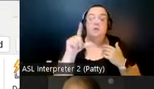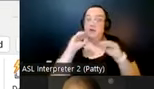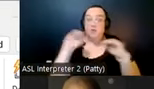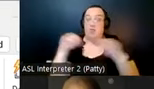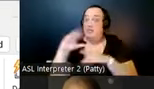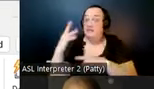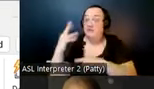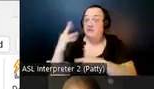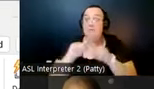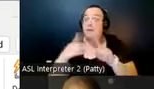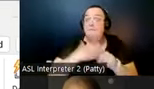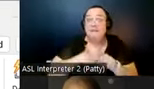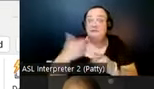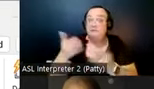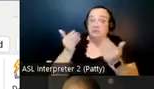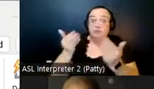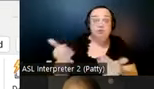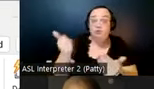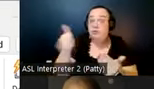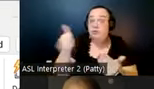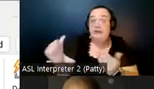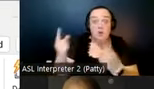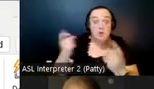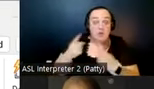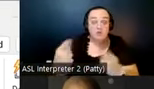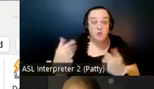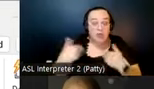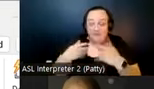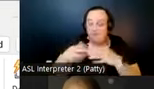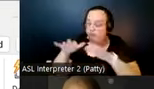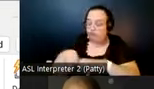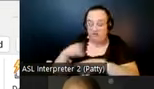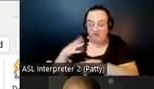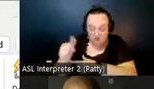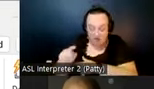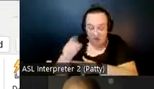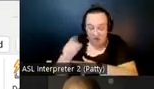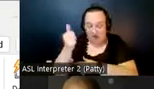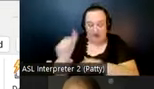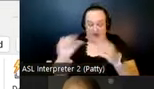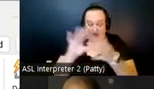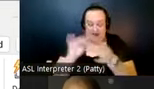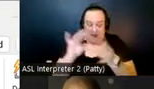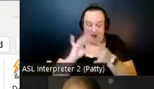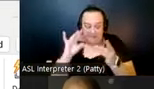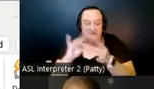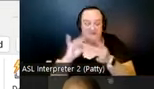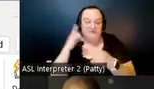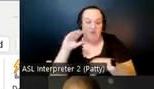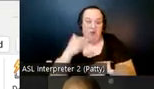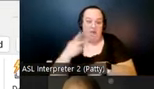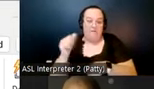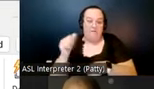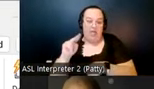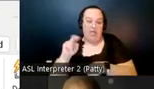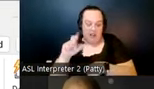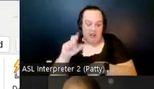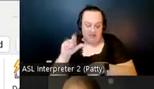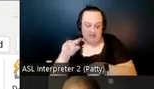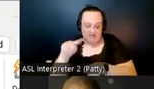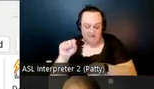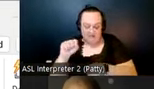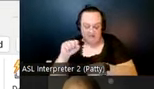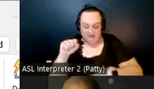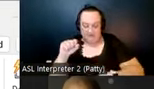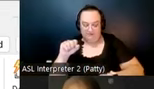please feel free to put any questions in the chat or any comments for any of our panelists. Yes. And one